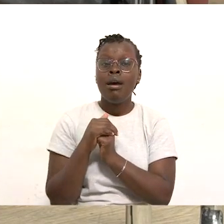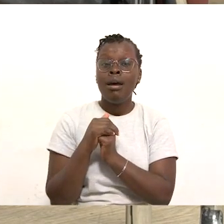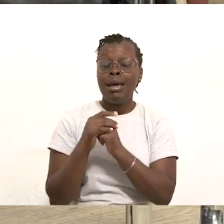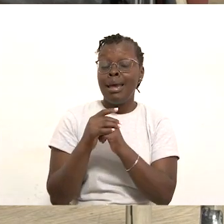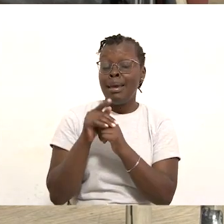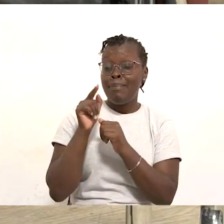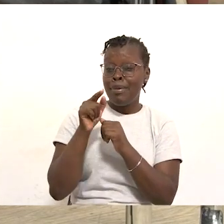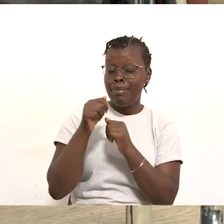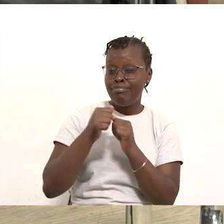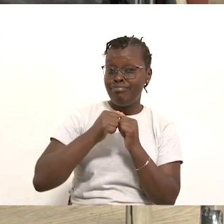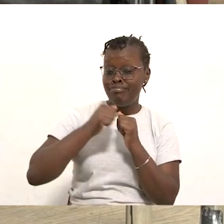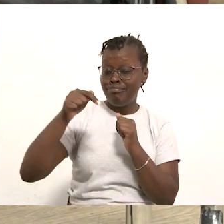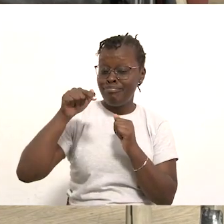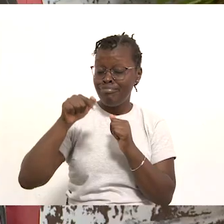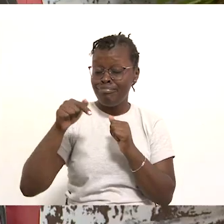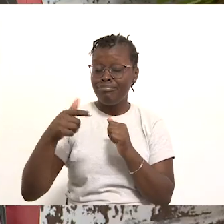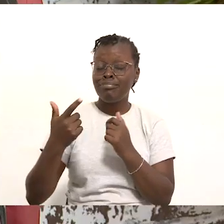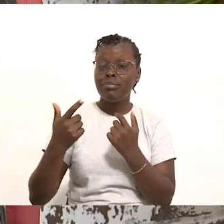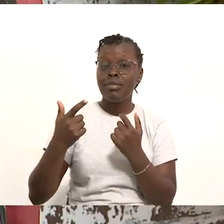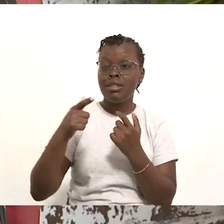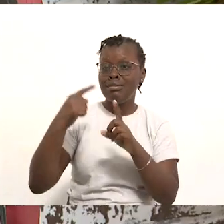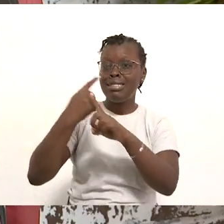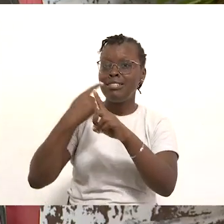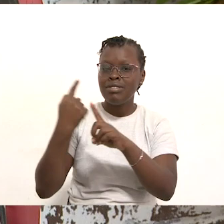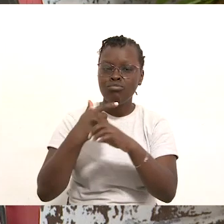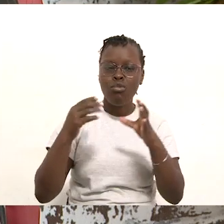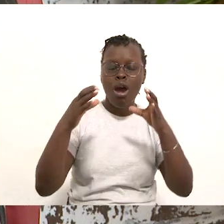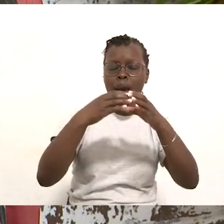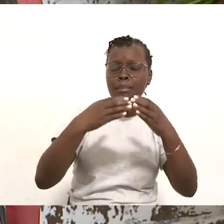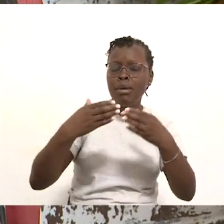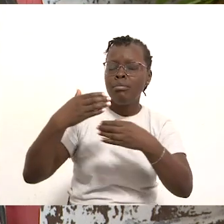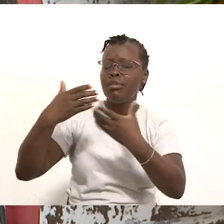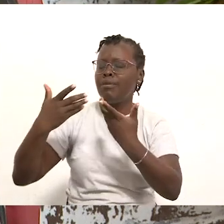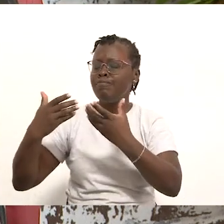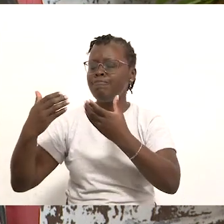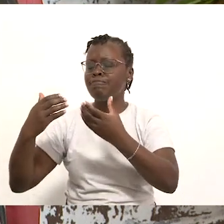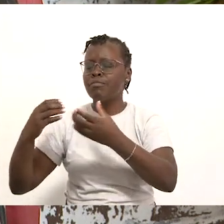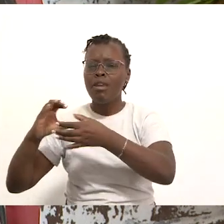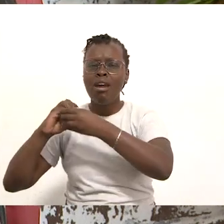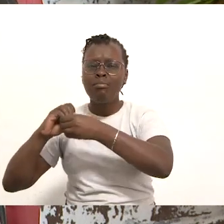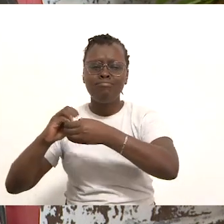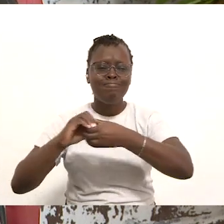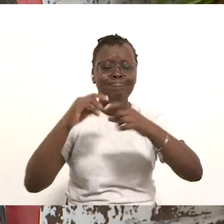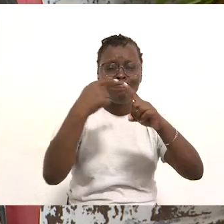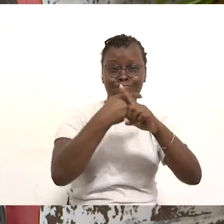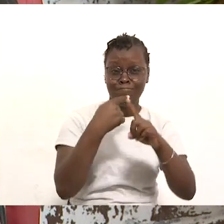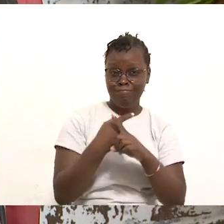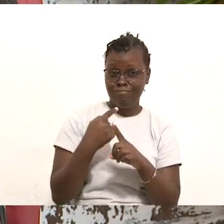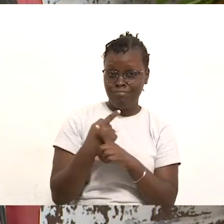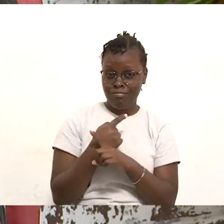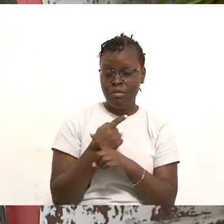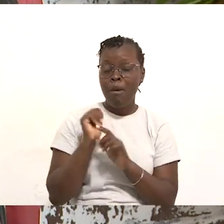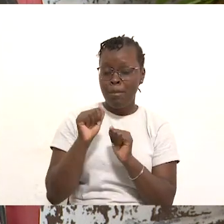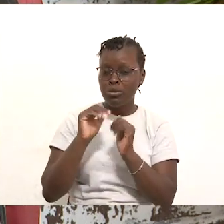The para-educational tech companies that we have outside there now, that is when it comes to opportunities that it